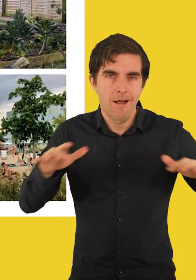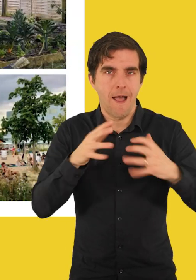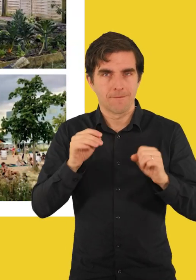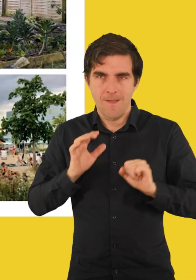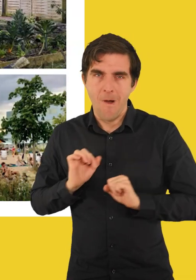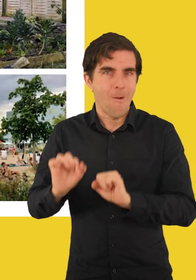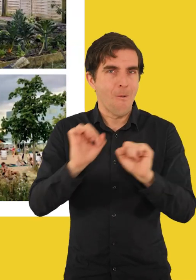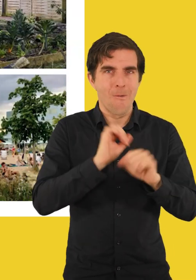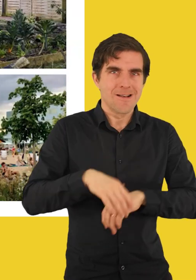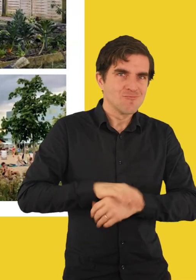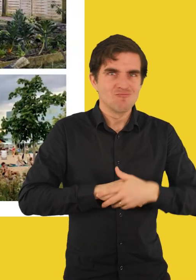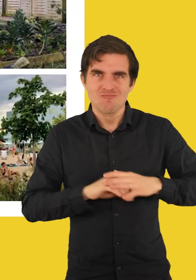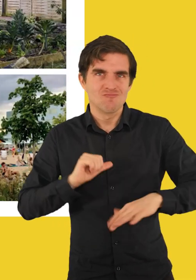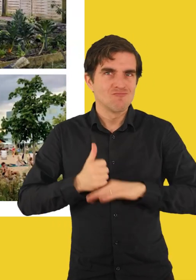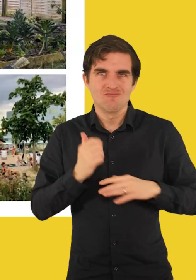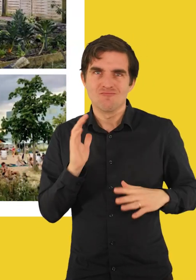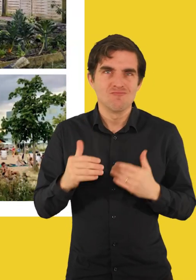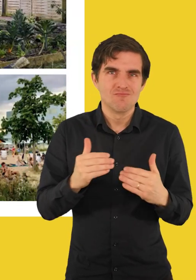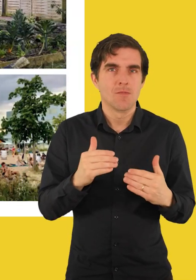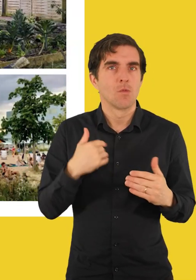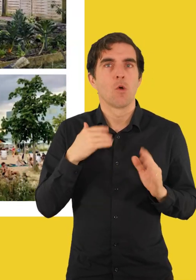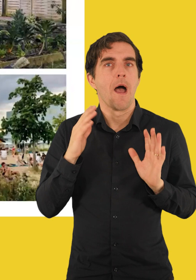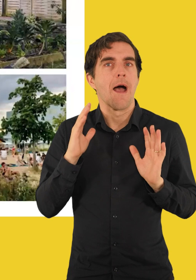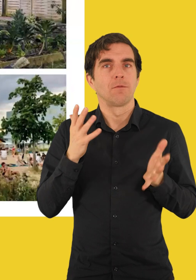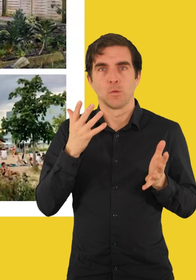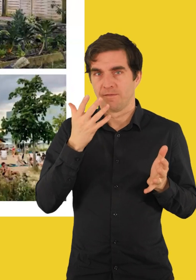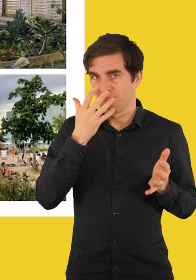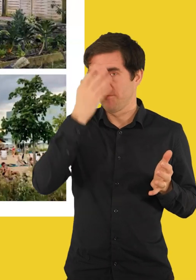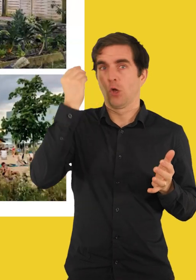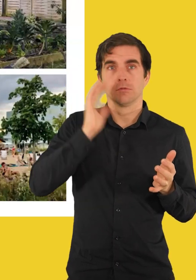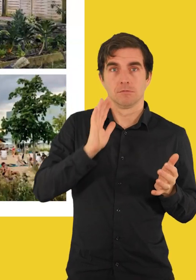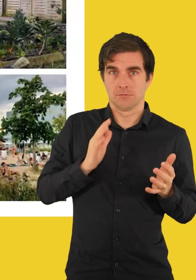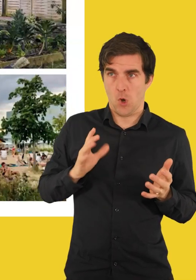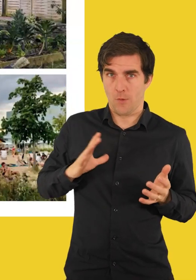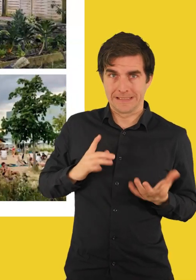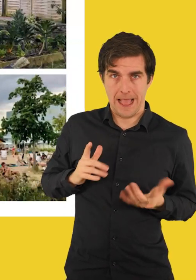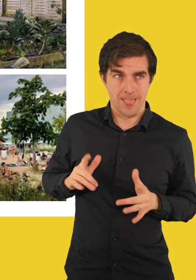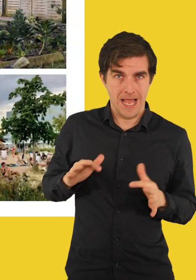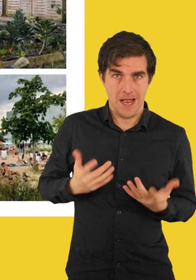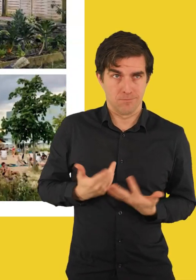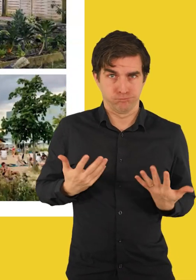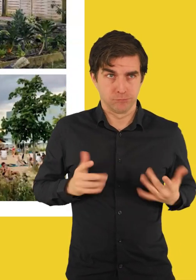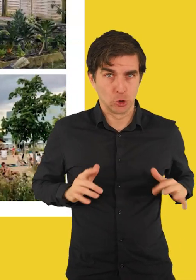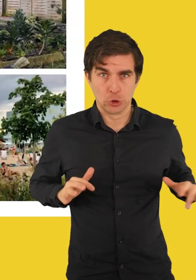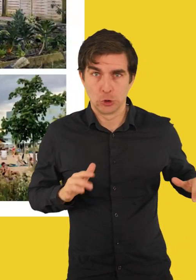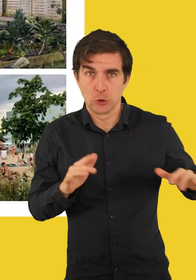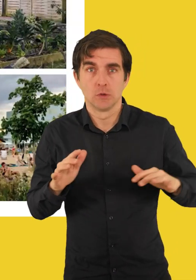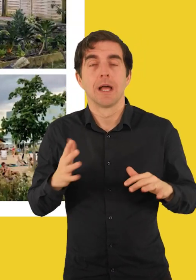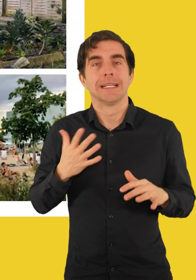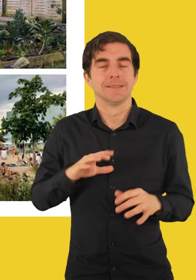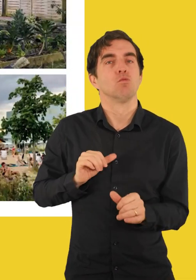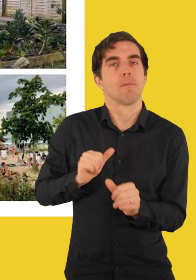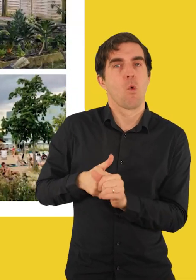neighborhood should have such an initiative. And then we don't have to forget that there are already a lot of initiatives.